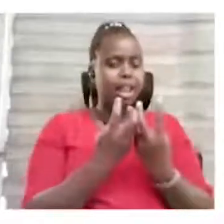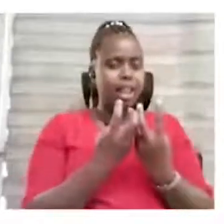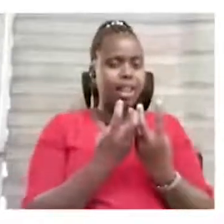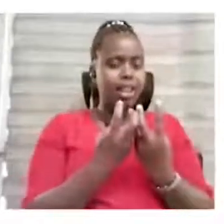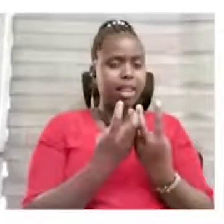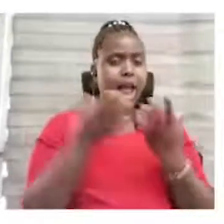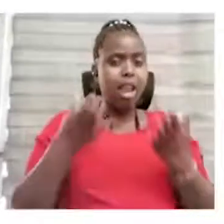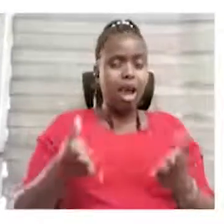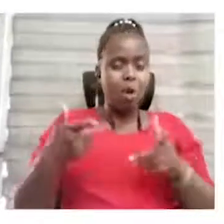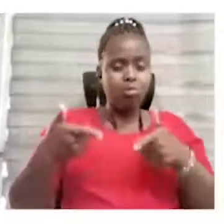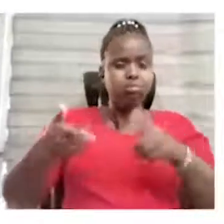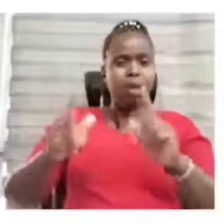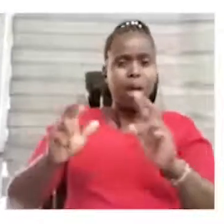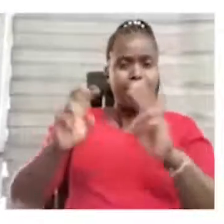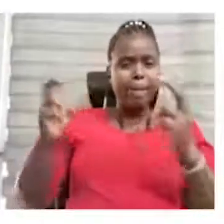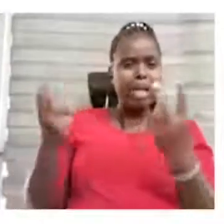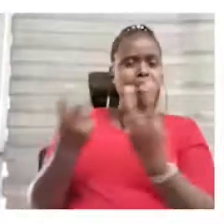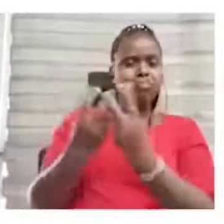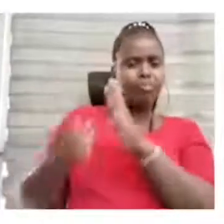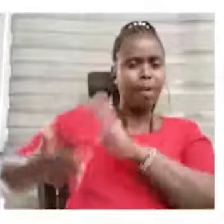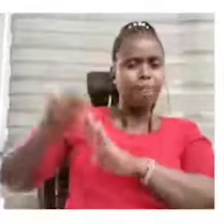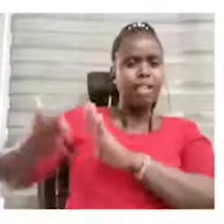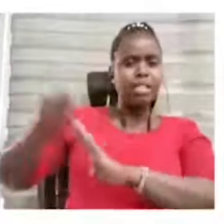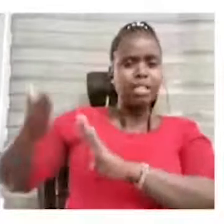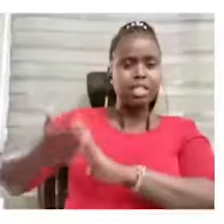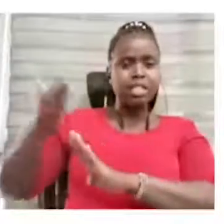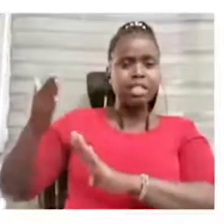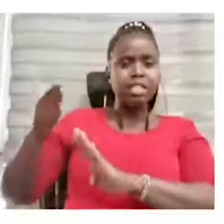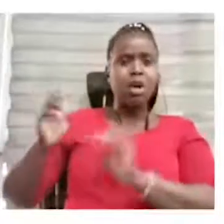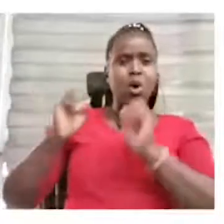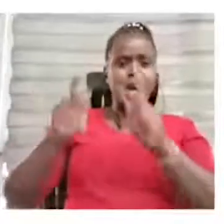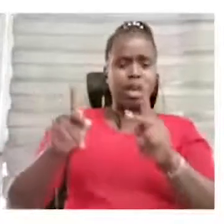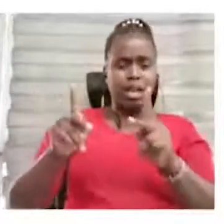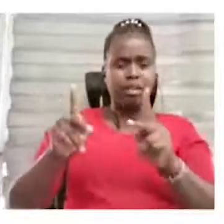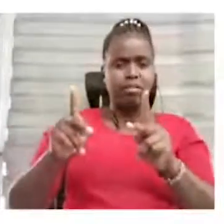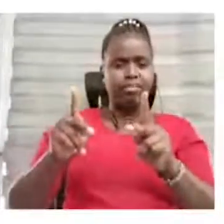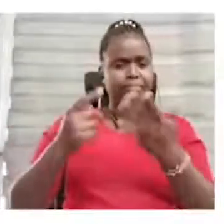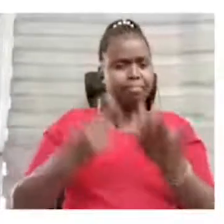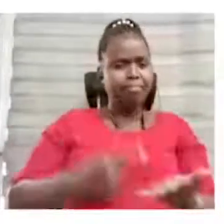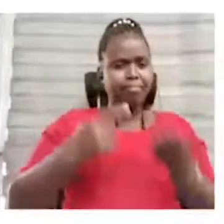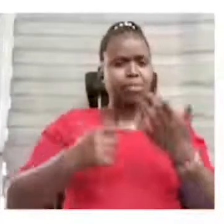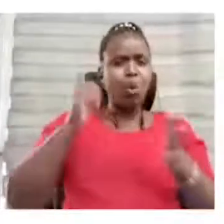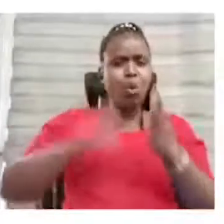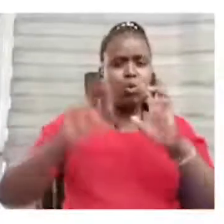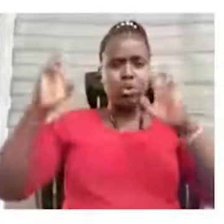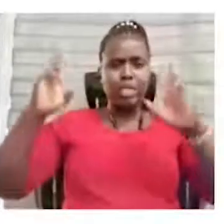floor to the panelists as quickly as possible. But I just want to give a bit of an overview of what we want to discuss today.